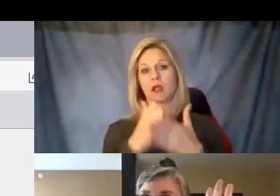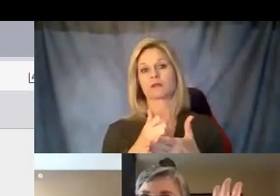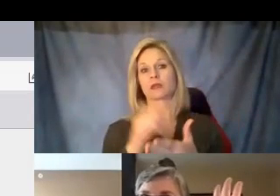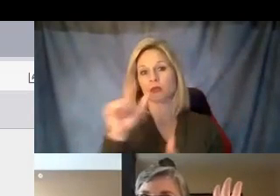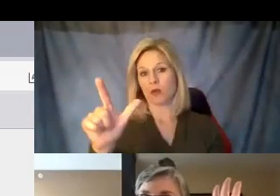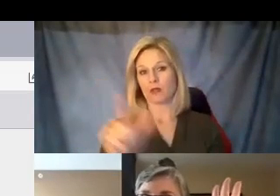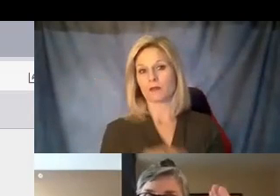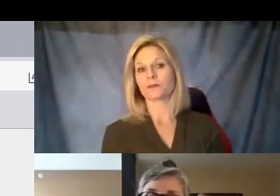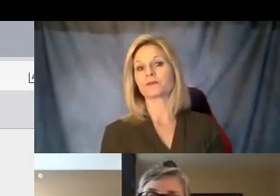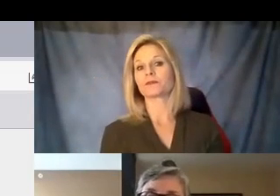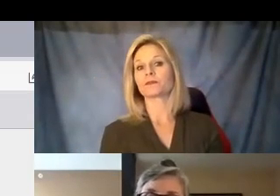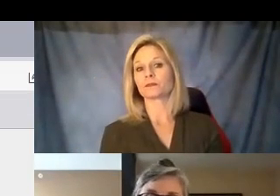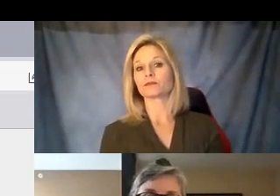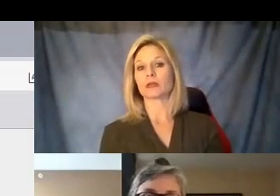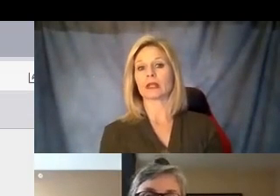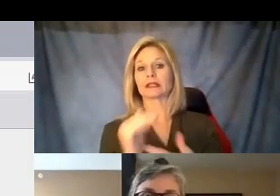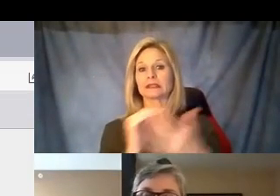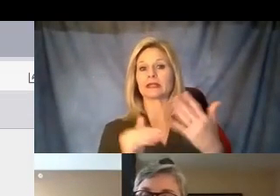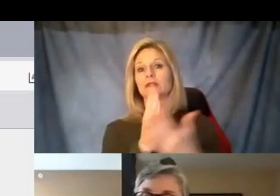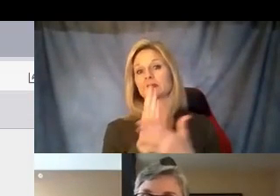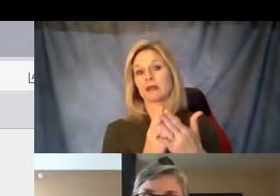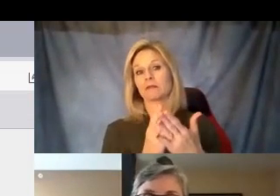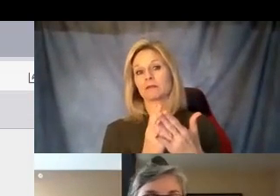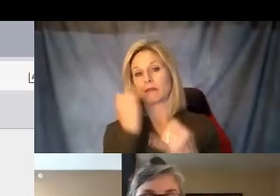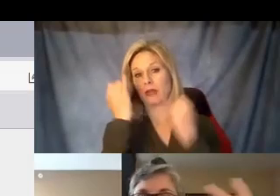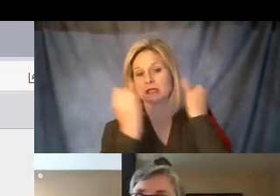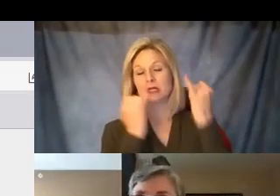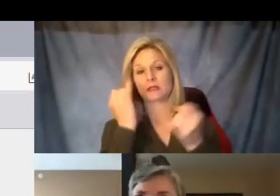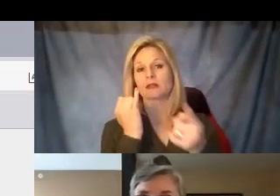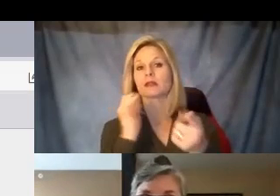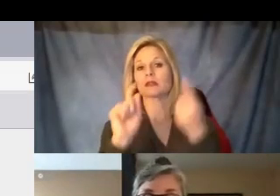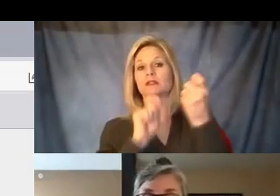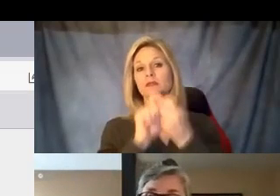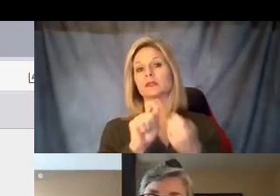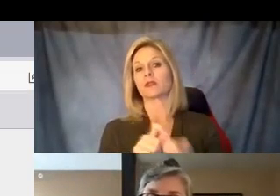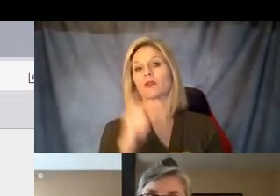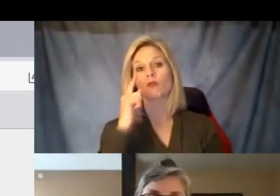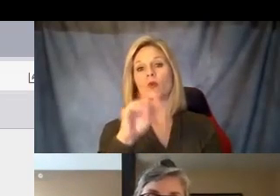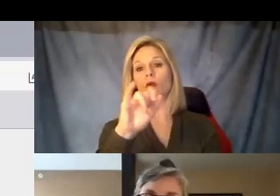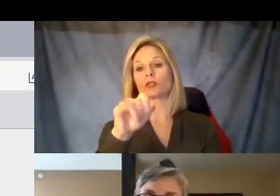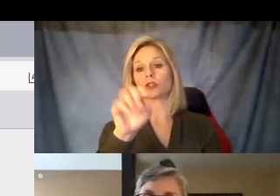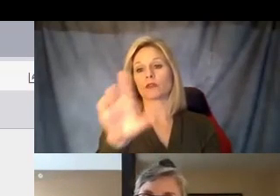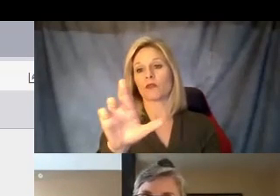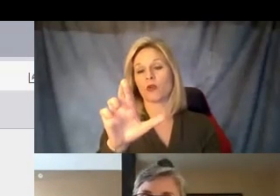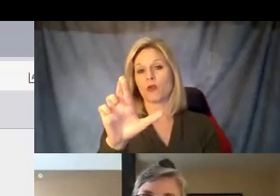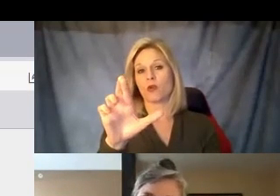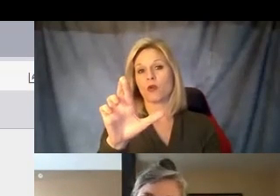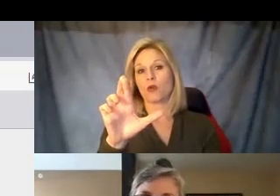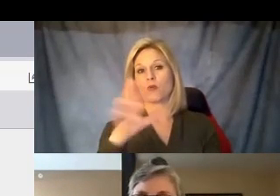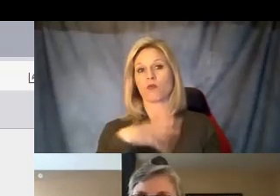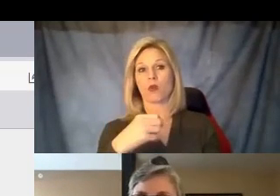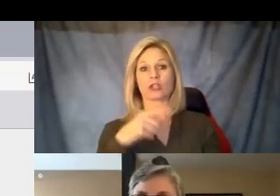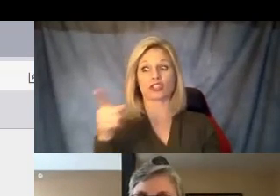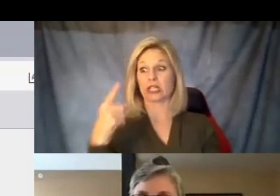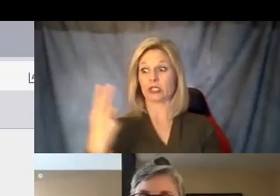summarizes some ideas. And then it says, specific to Jennifer White, these are the accommodation tools that she uses